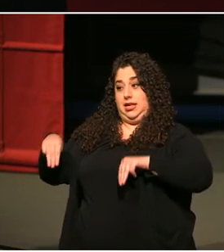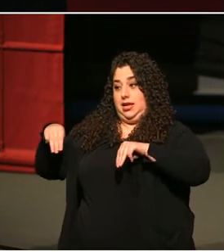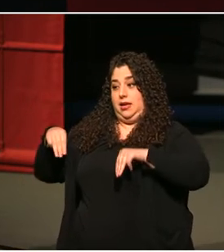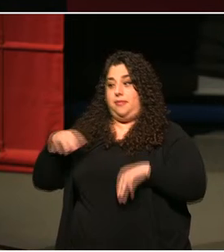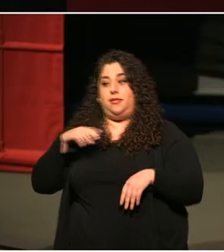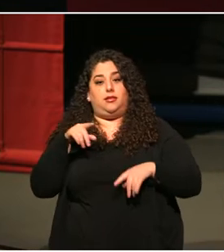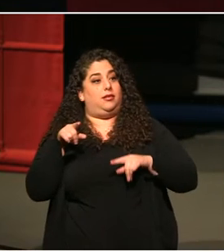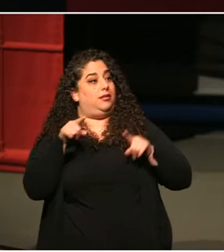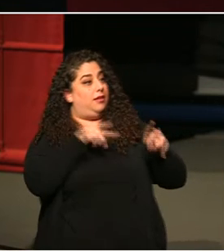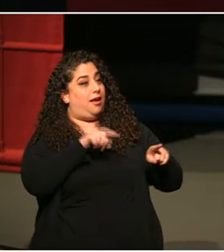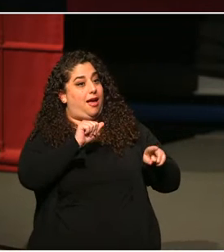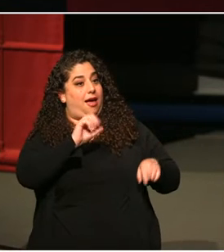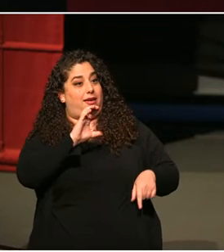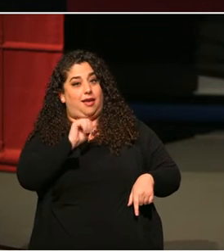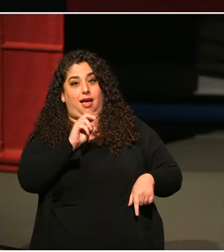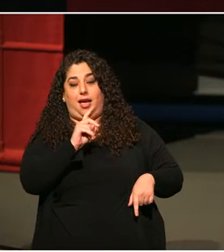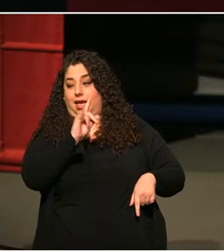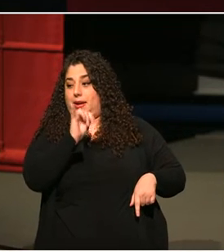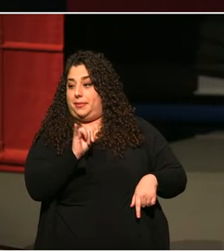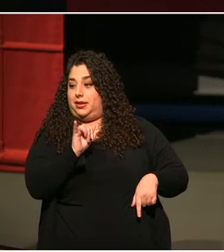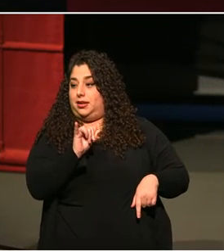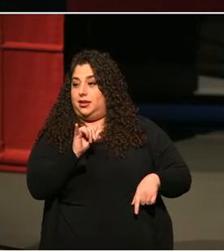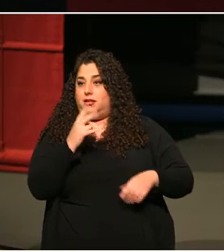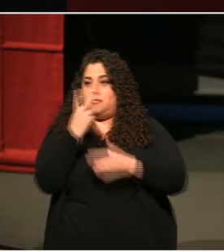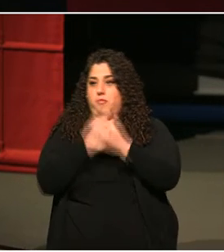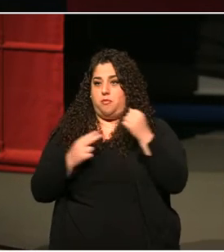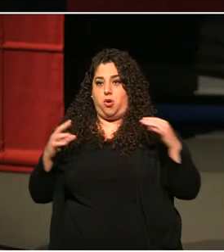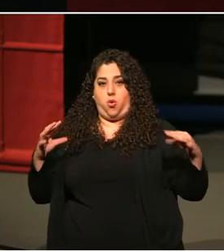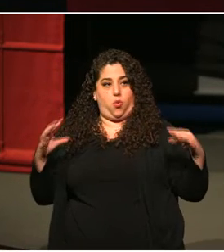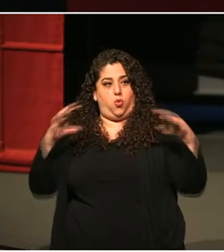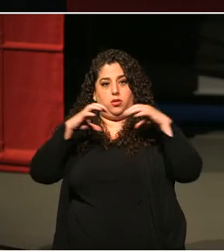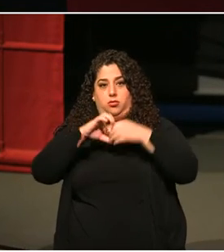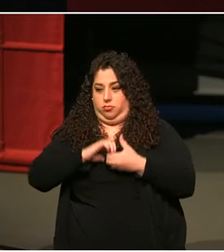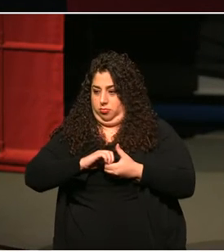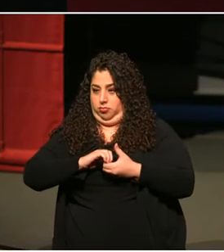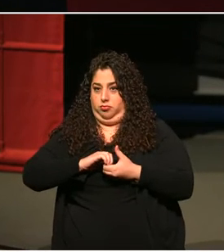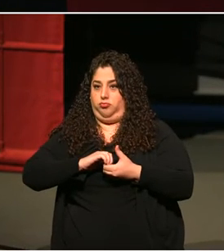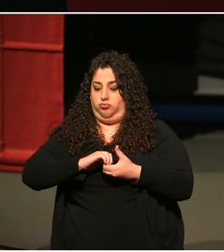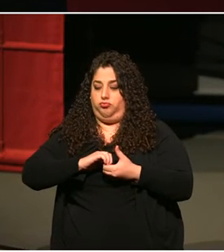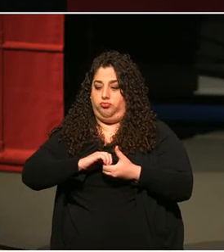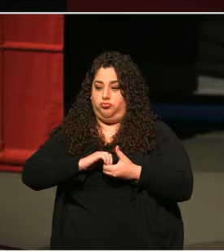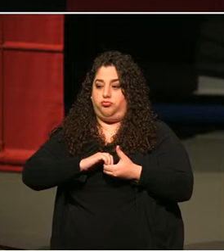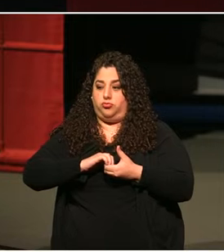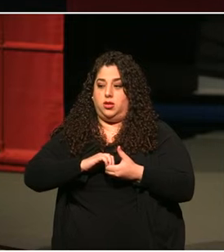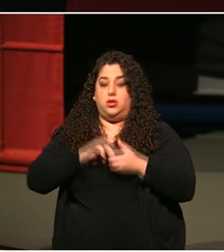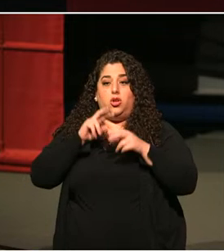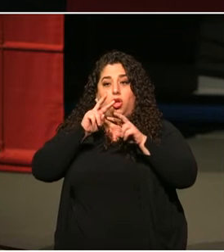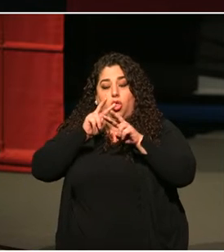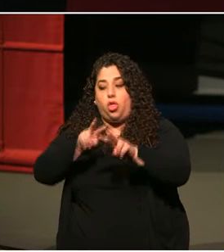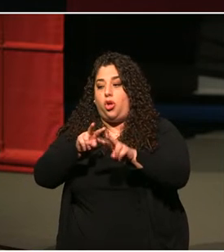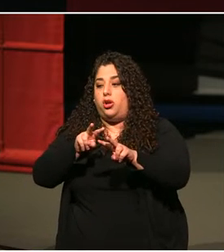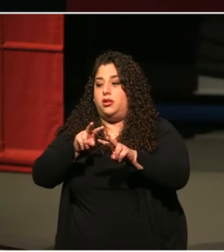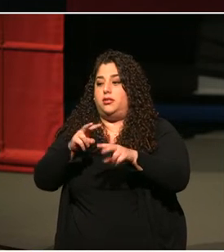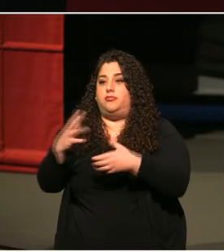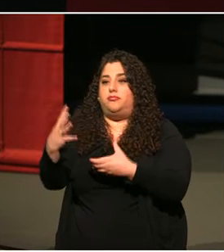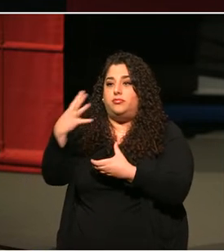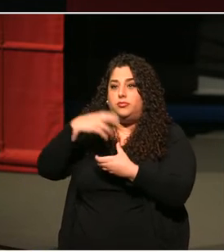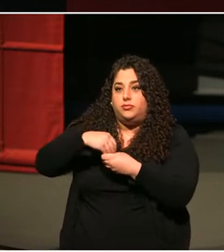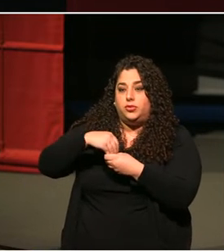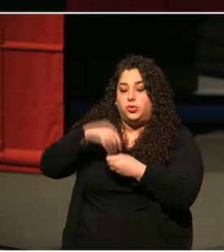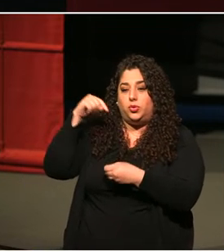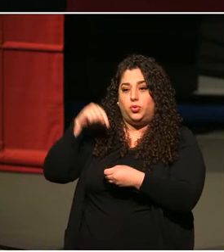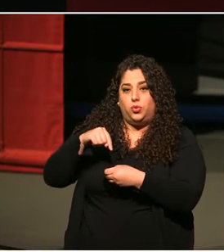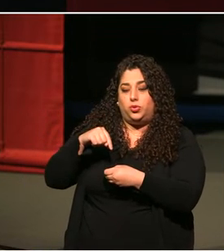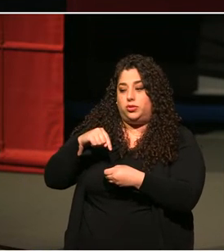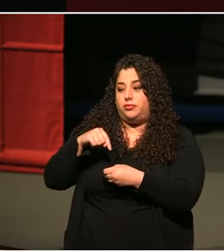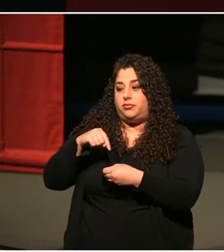by a prioritization of representation, belonging, inclusion, and access. We are so deeply